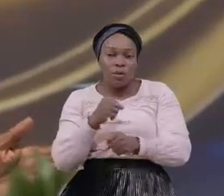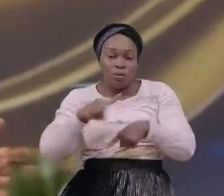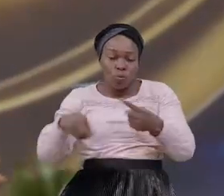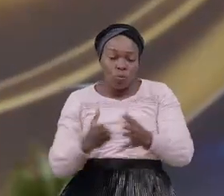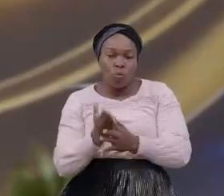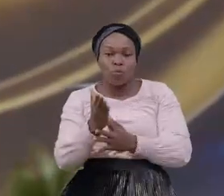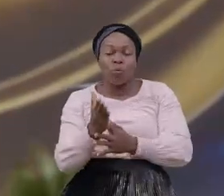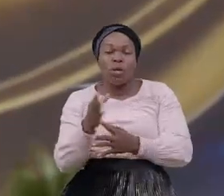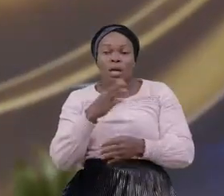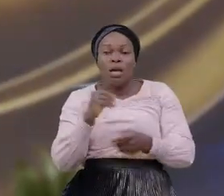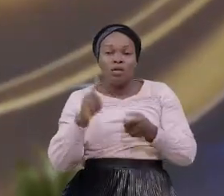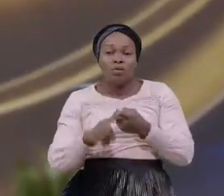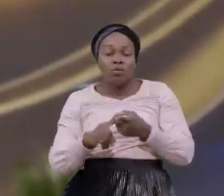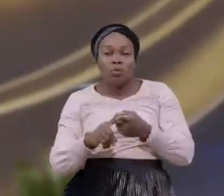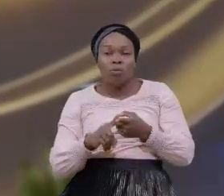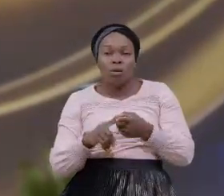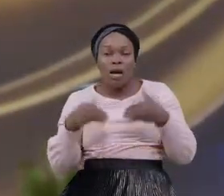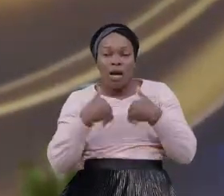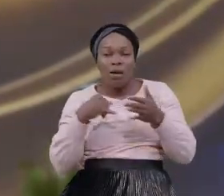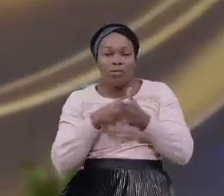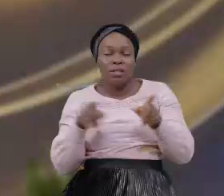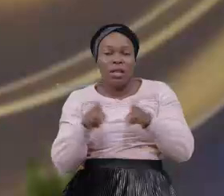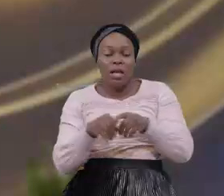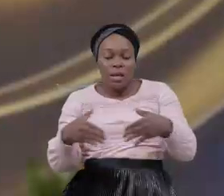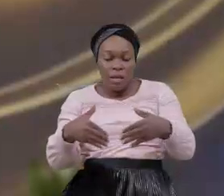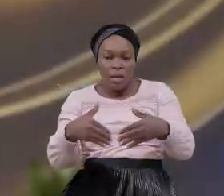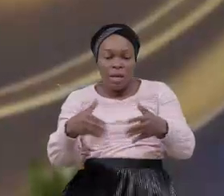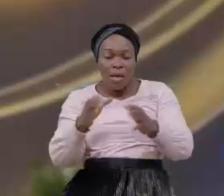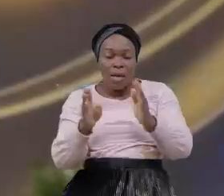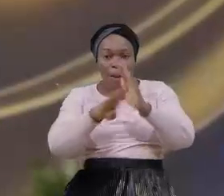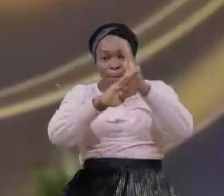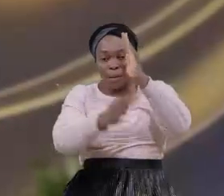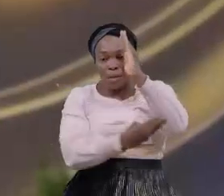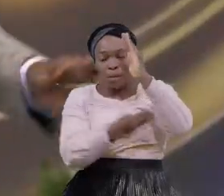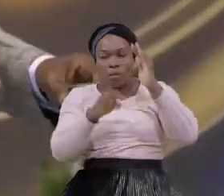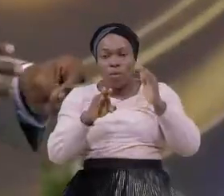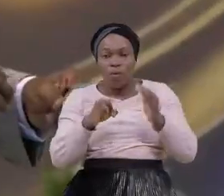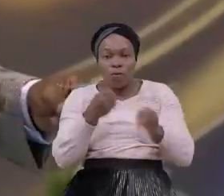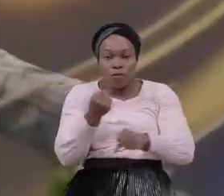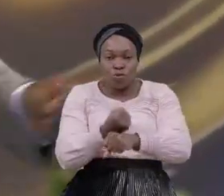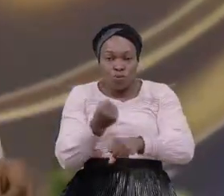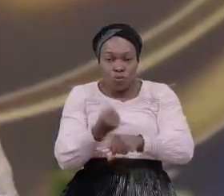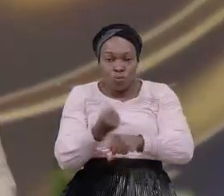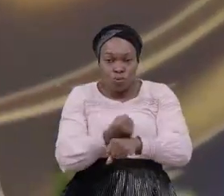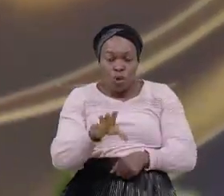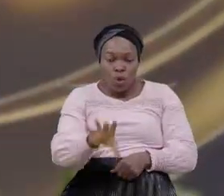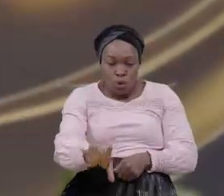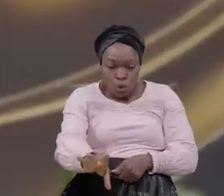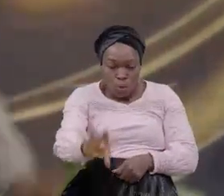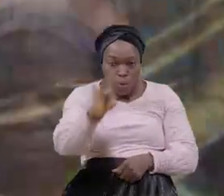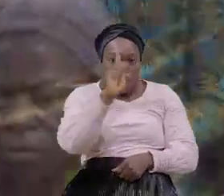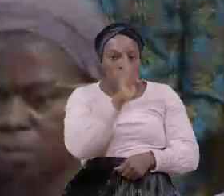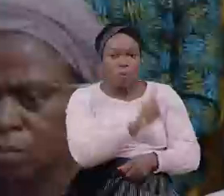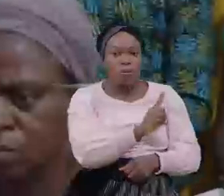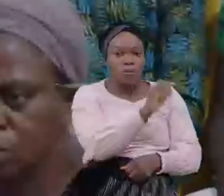of heavy pebbles, stones. You pick them one by one, that has to go. You pick another, that